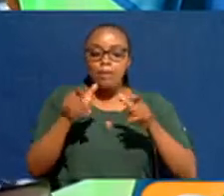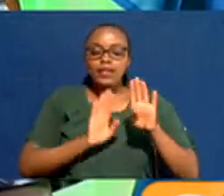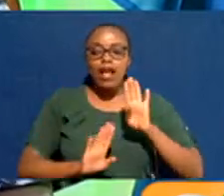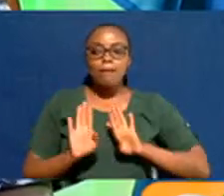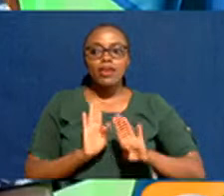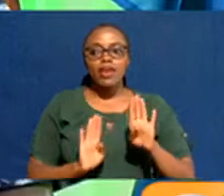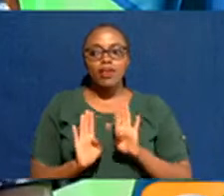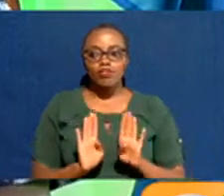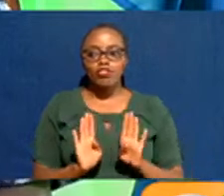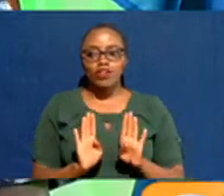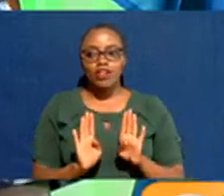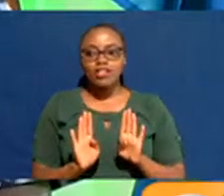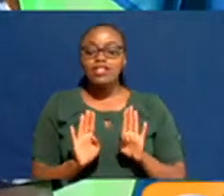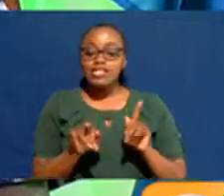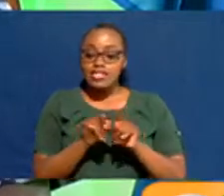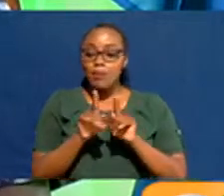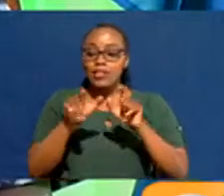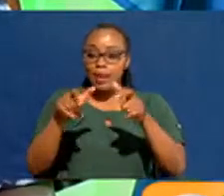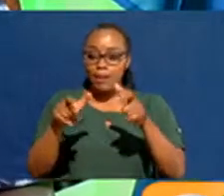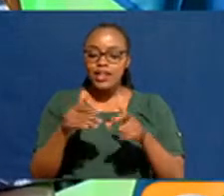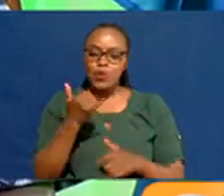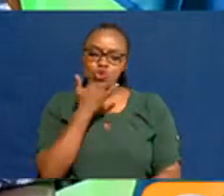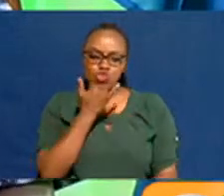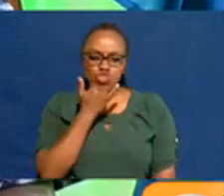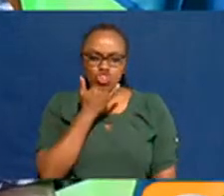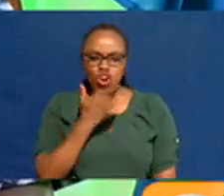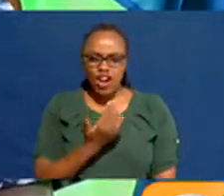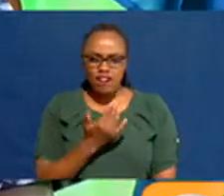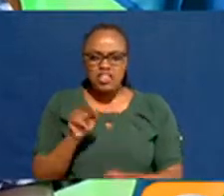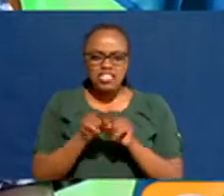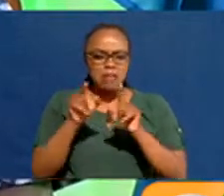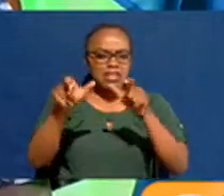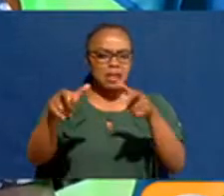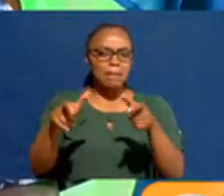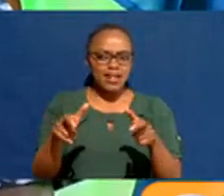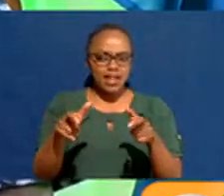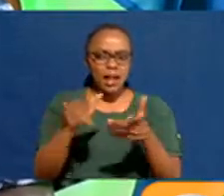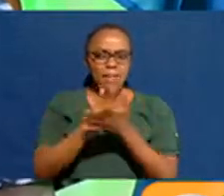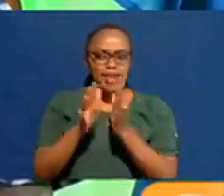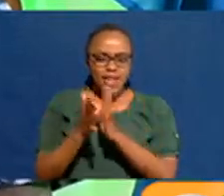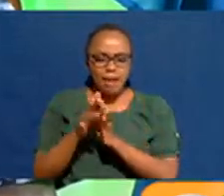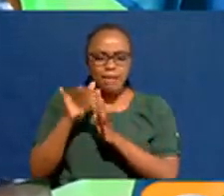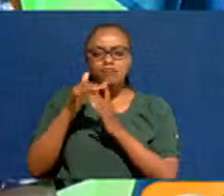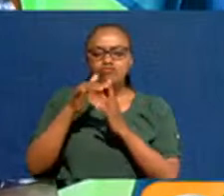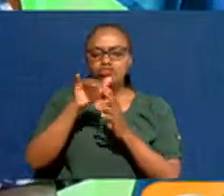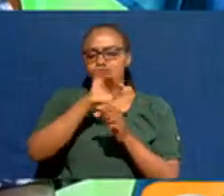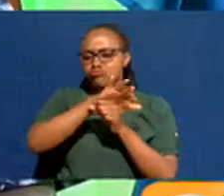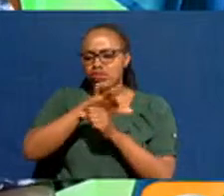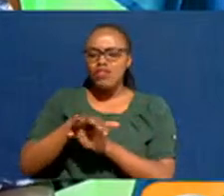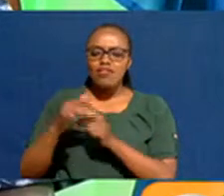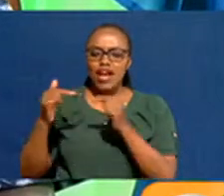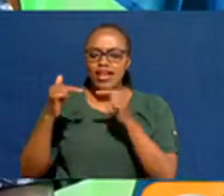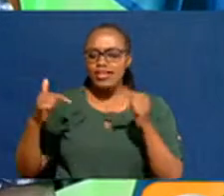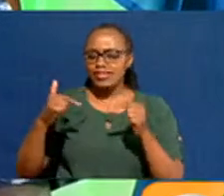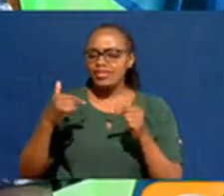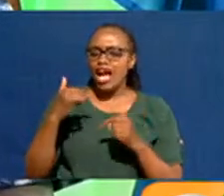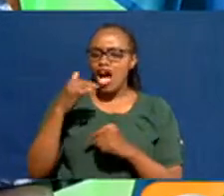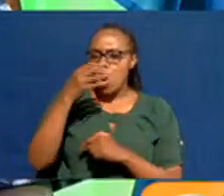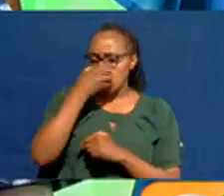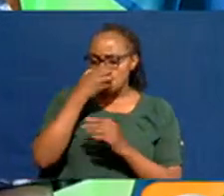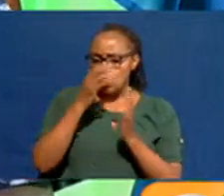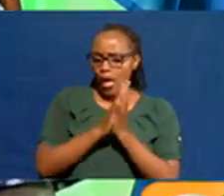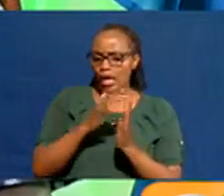watched as the media went rogue, as the media became biased against William Ruto and I, and they